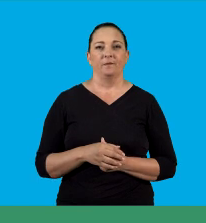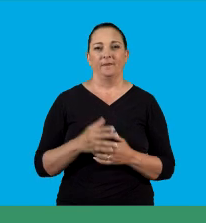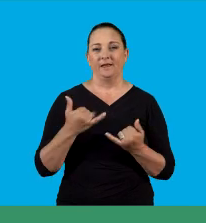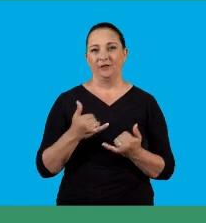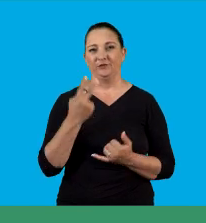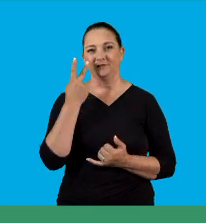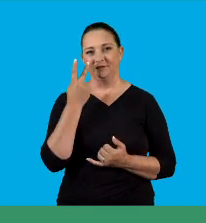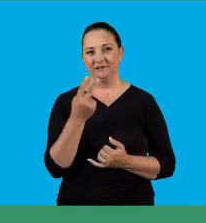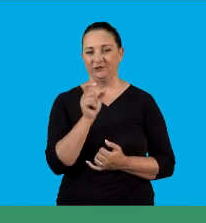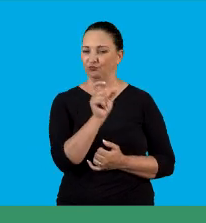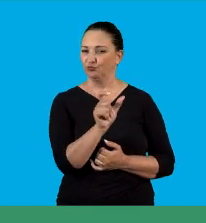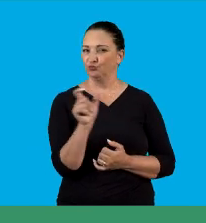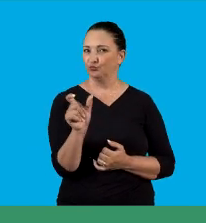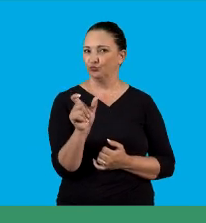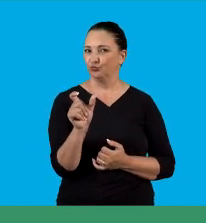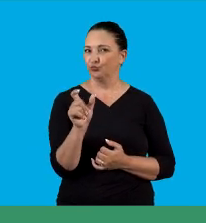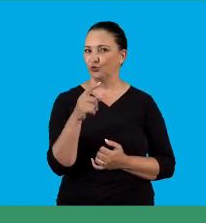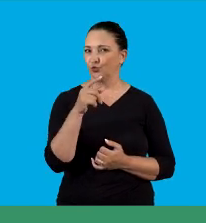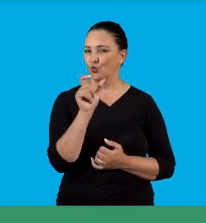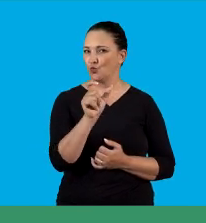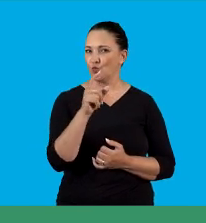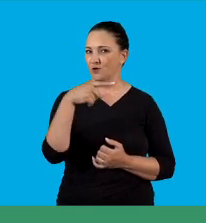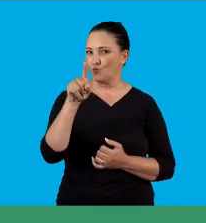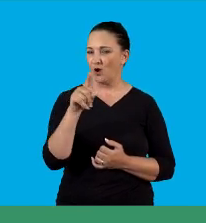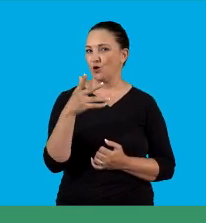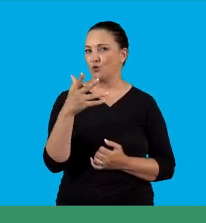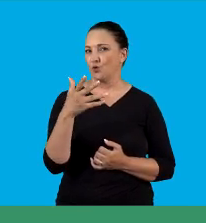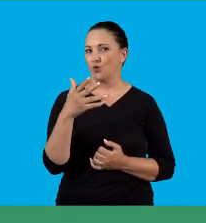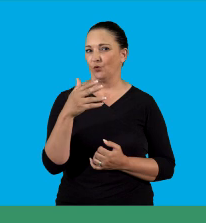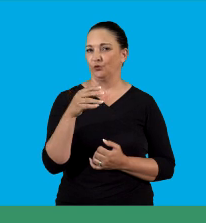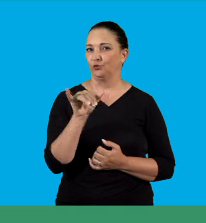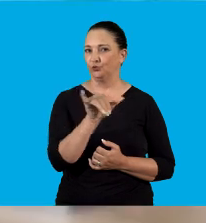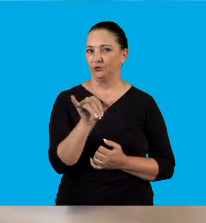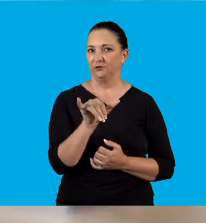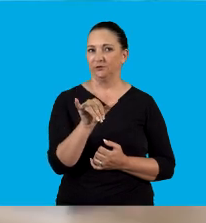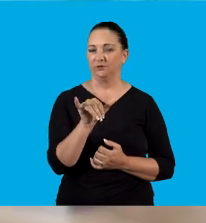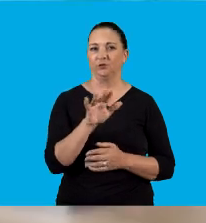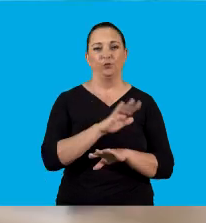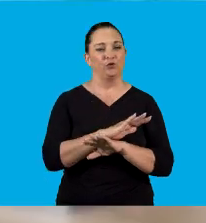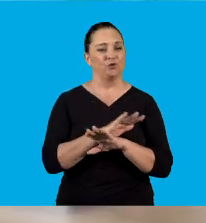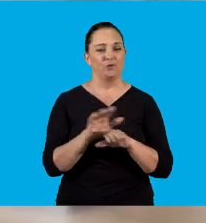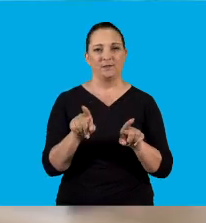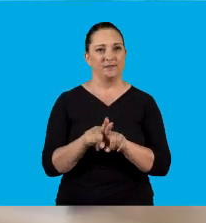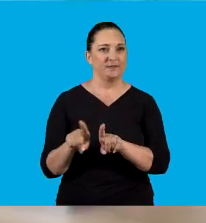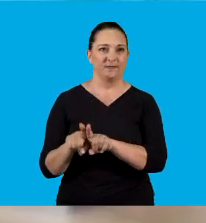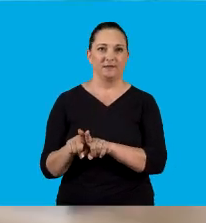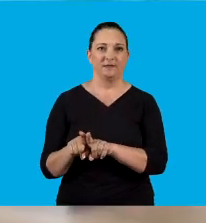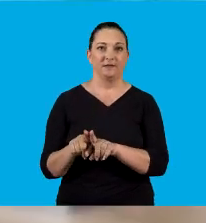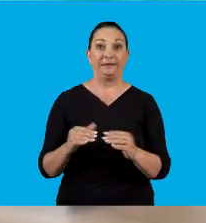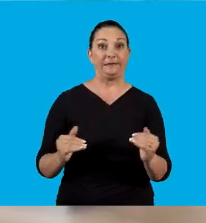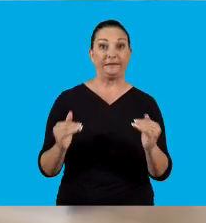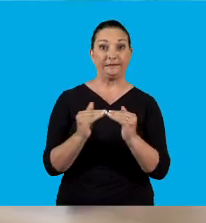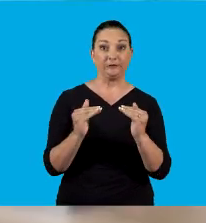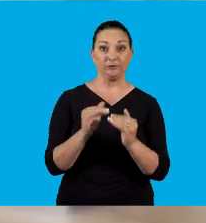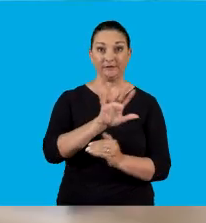one is going to be our correct answer here? Obviously, we are not the same. We are not equal in